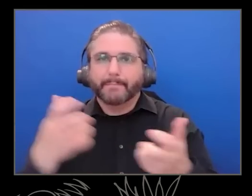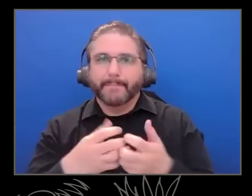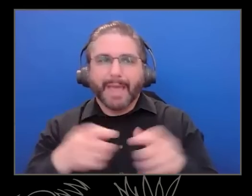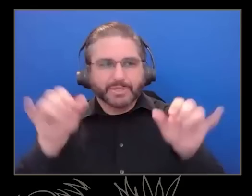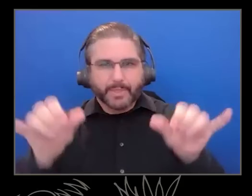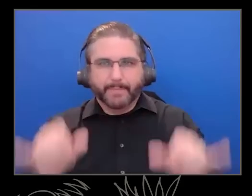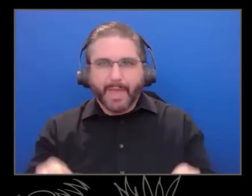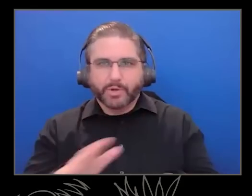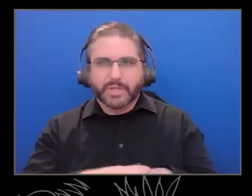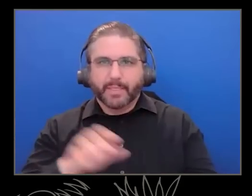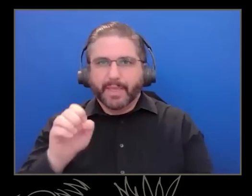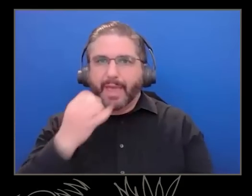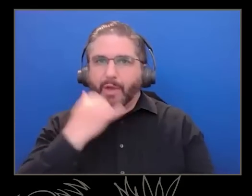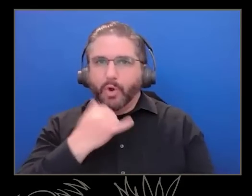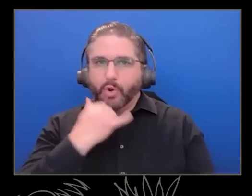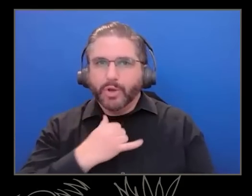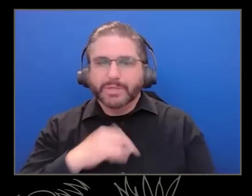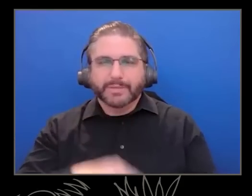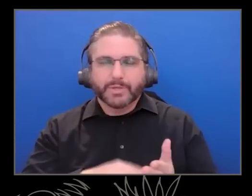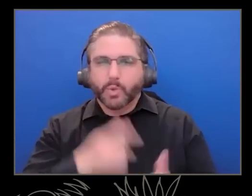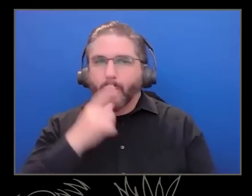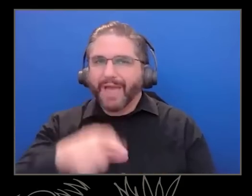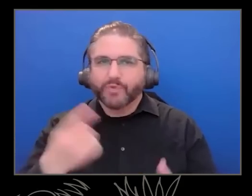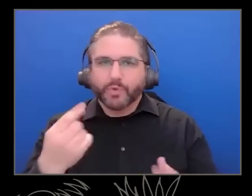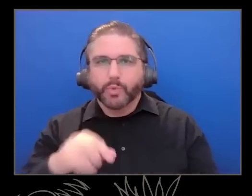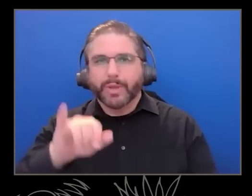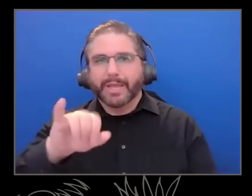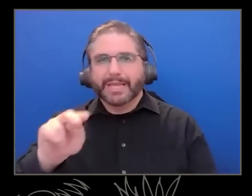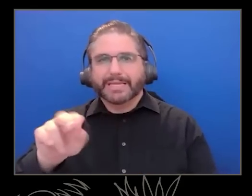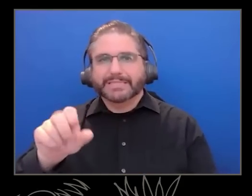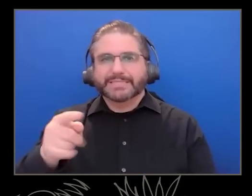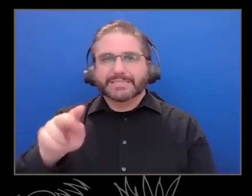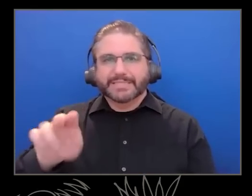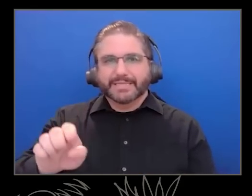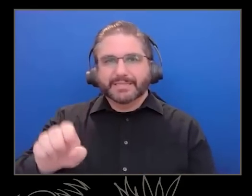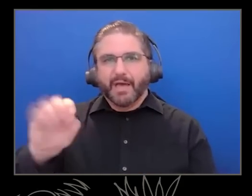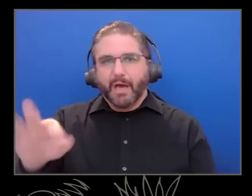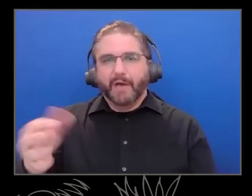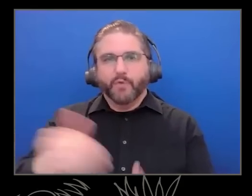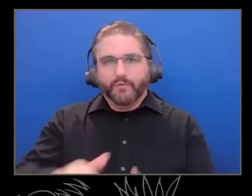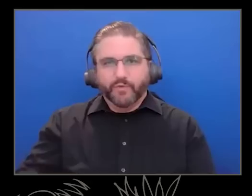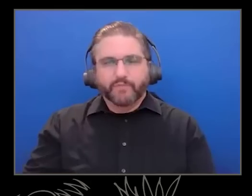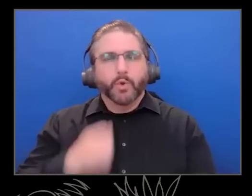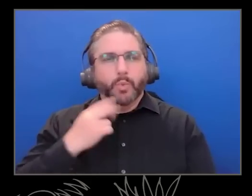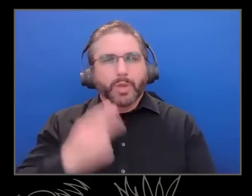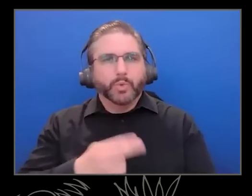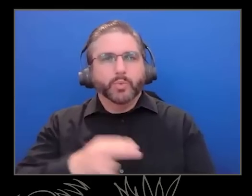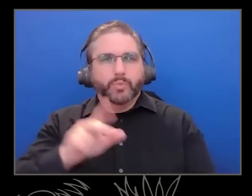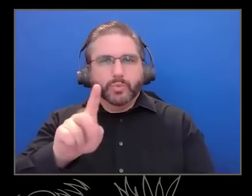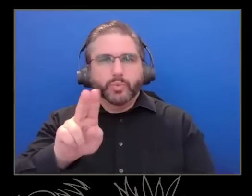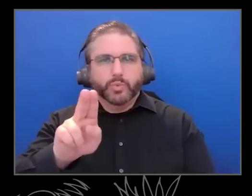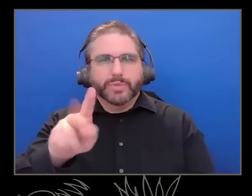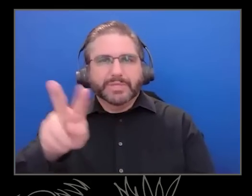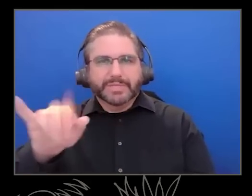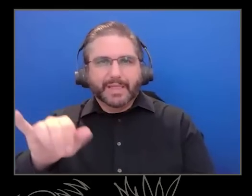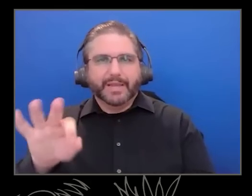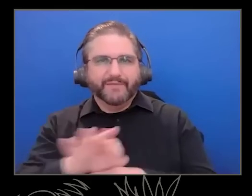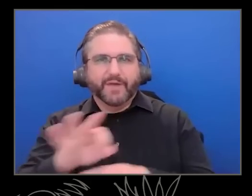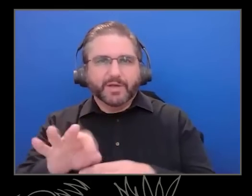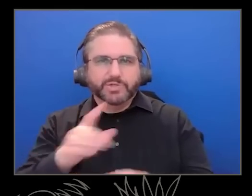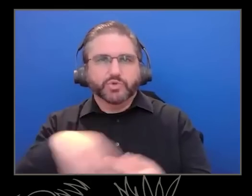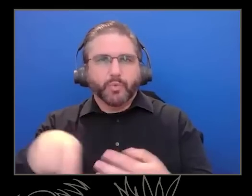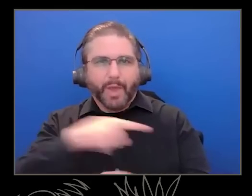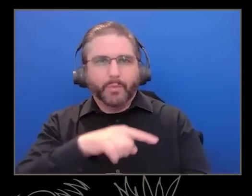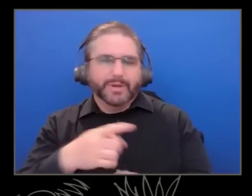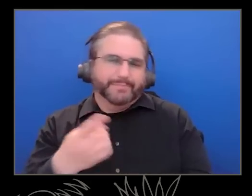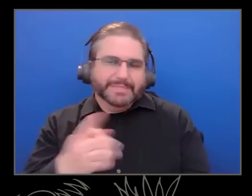don't have to do that whole instance of thing over and over and over. You can build nice utility functions around it. Just a nice little trick